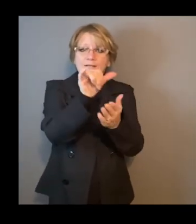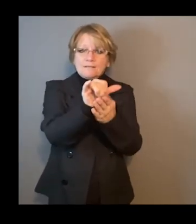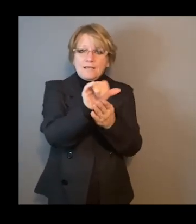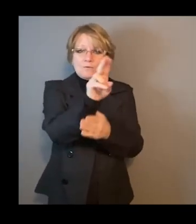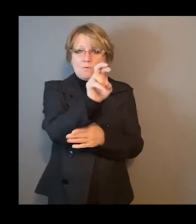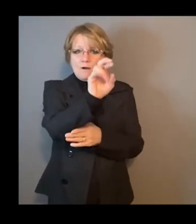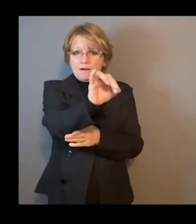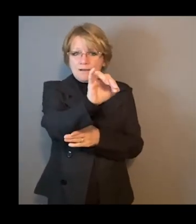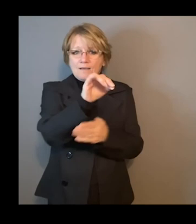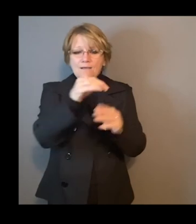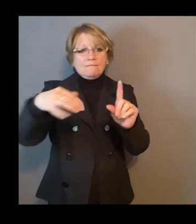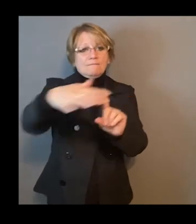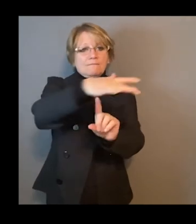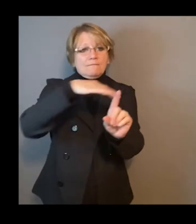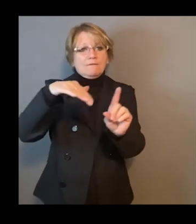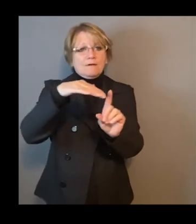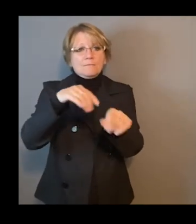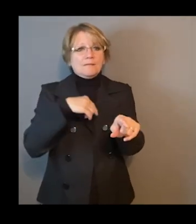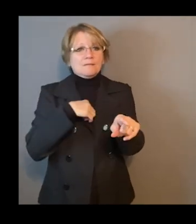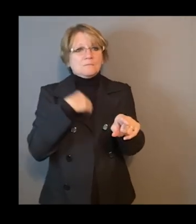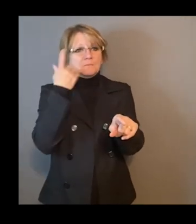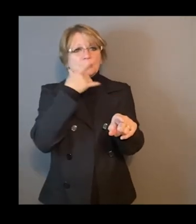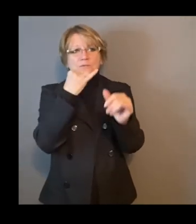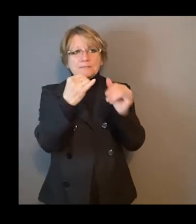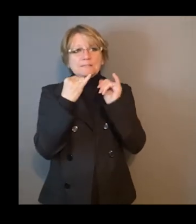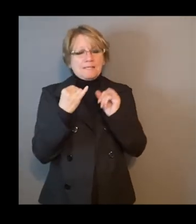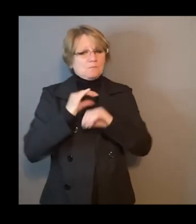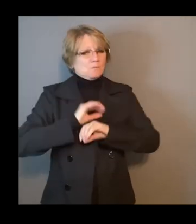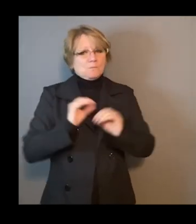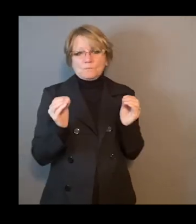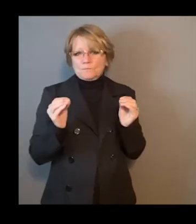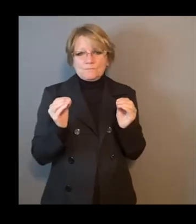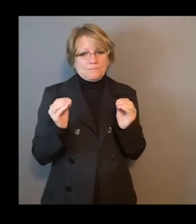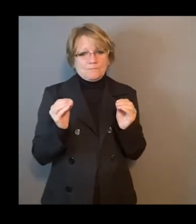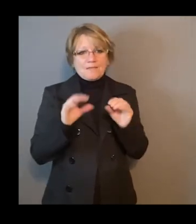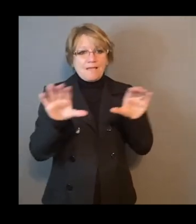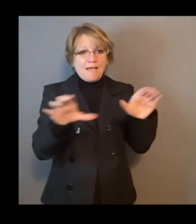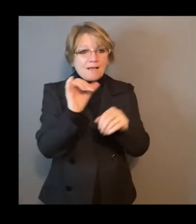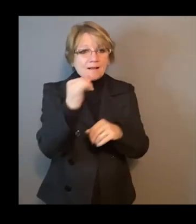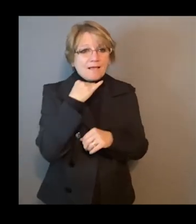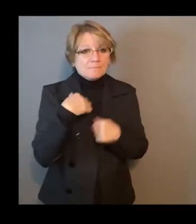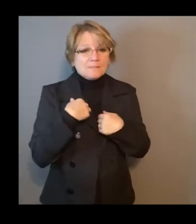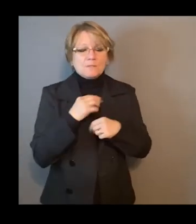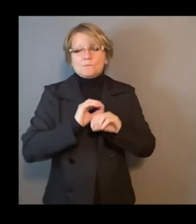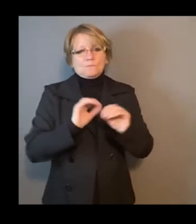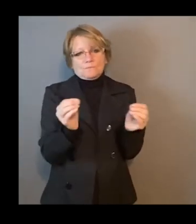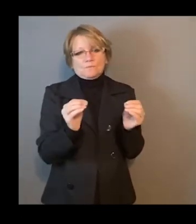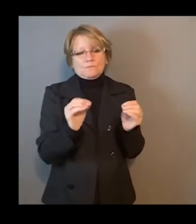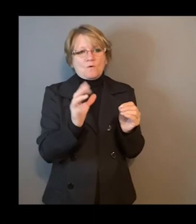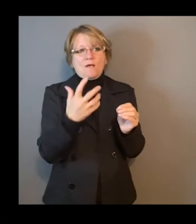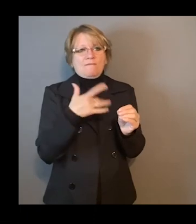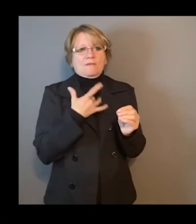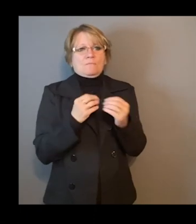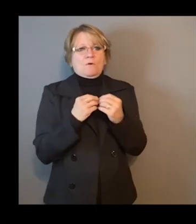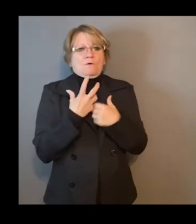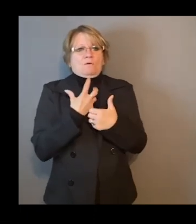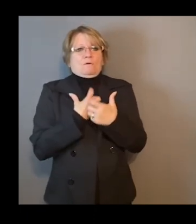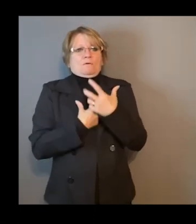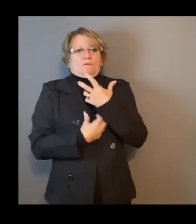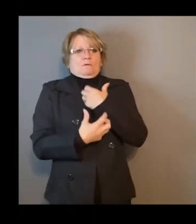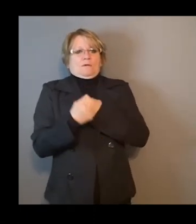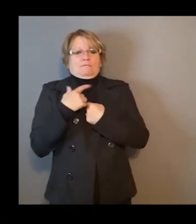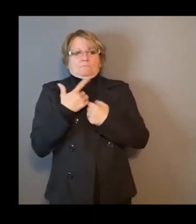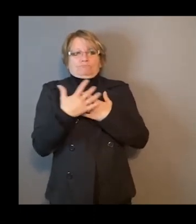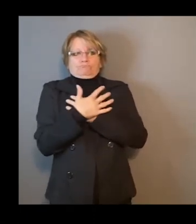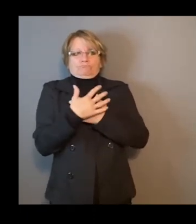environment with people who didn't look like me and didn't act like me, it kind of put me in a reserved situation in it. And like